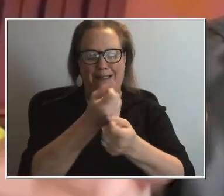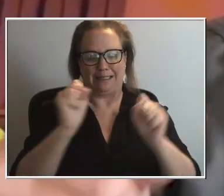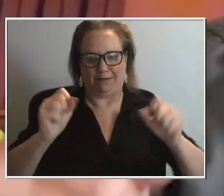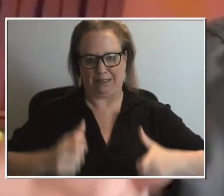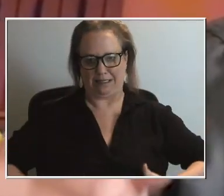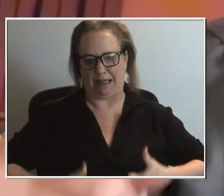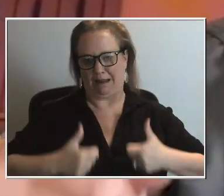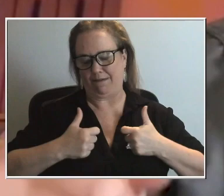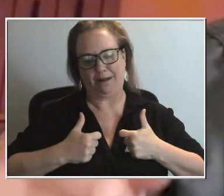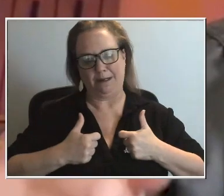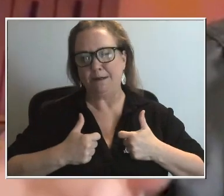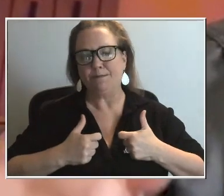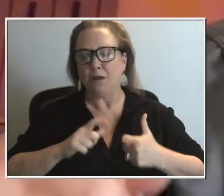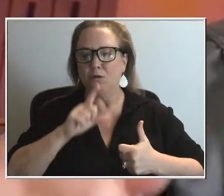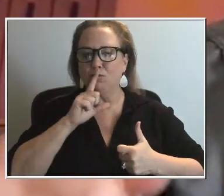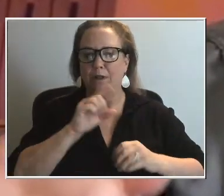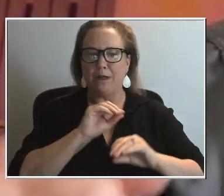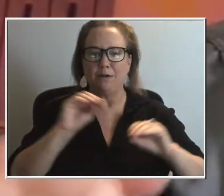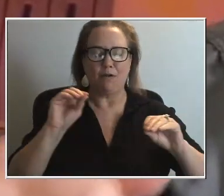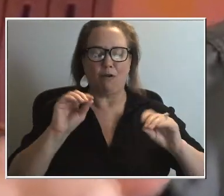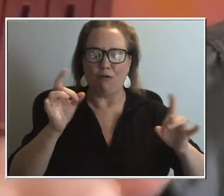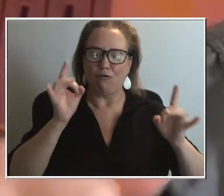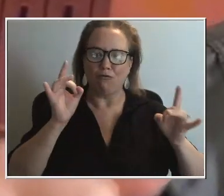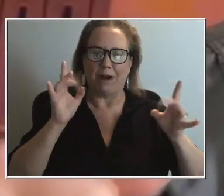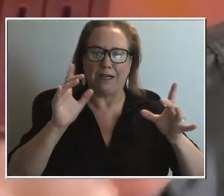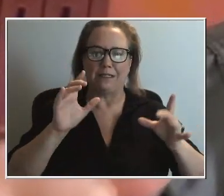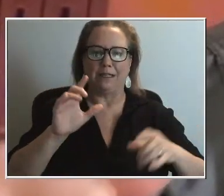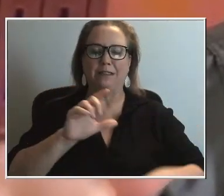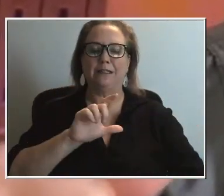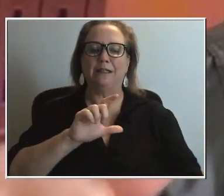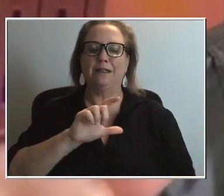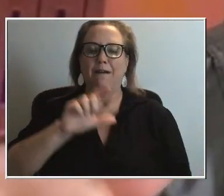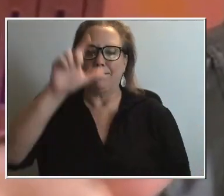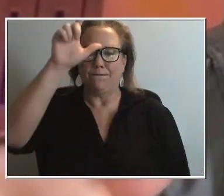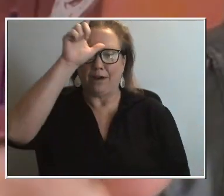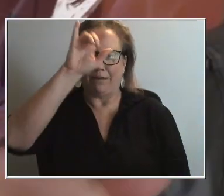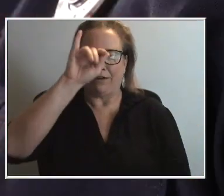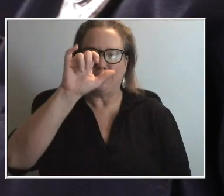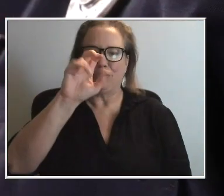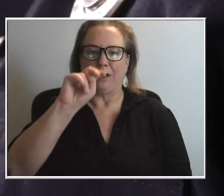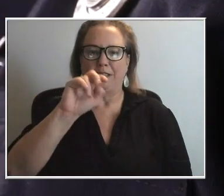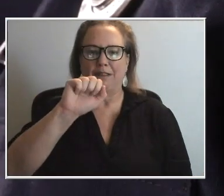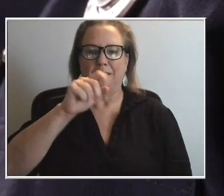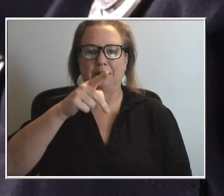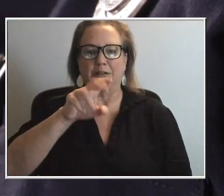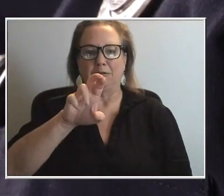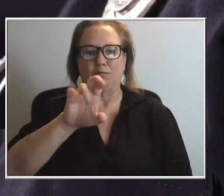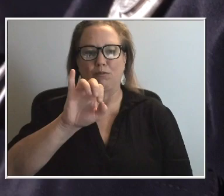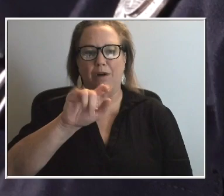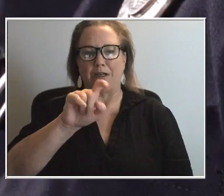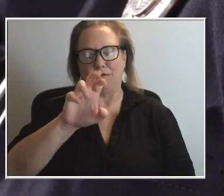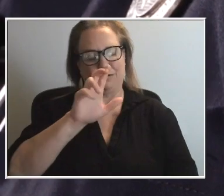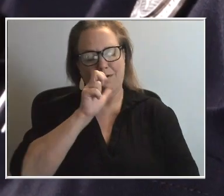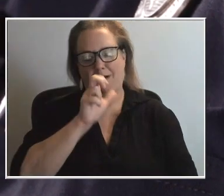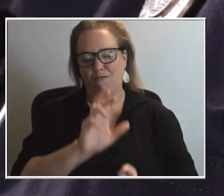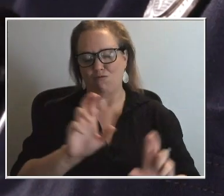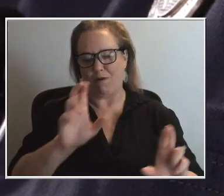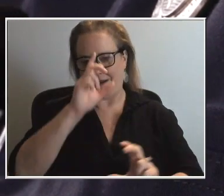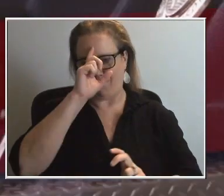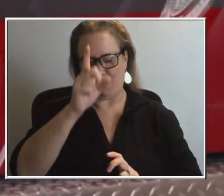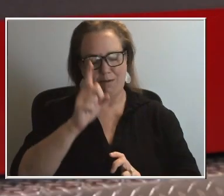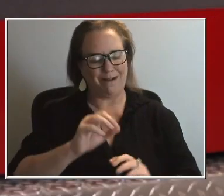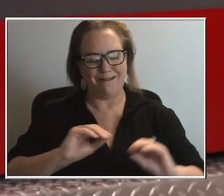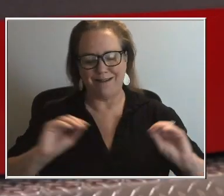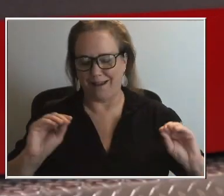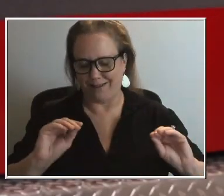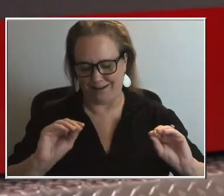no crisis KCMO firefighter Jason Spritzer isn't prepared for, but nothing quite prepared him for this. I remember